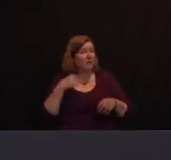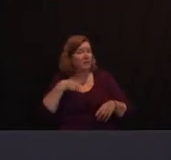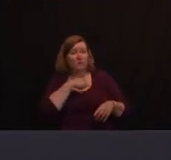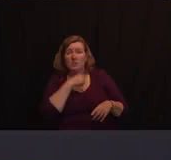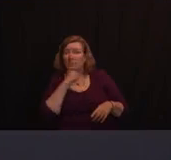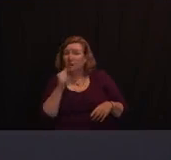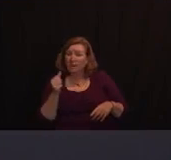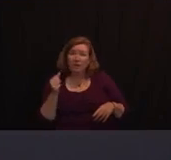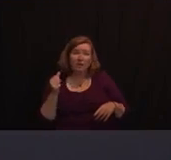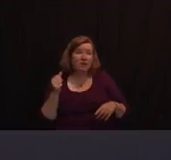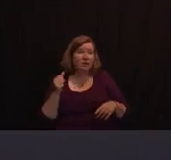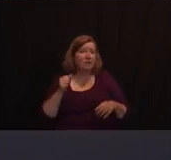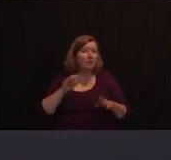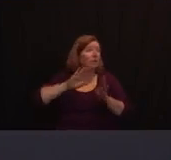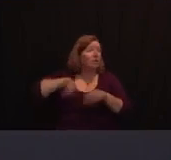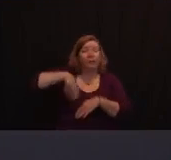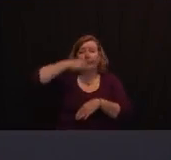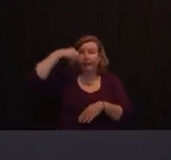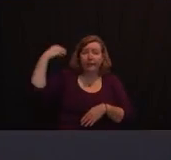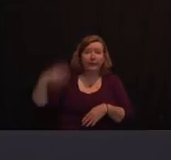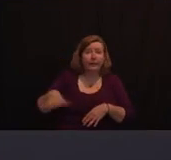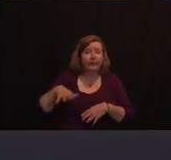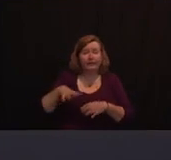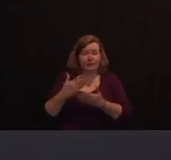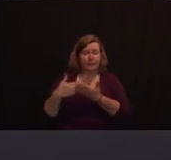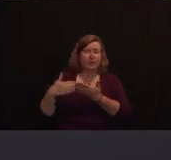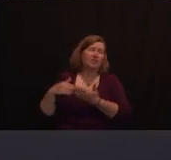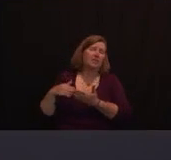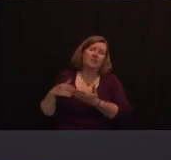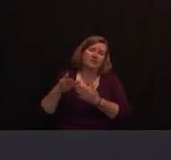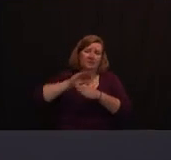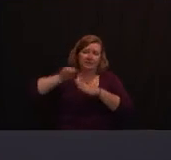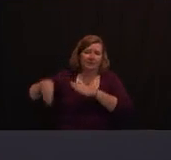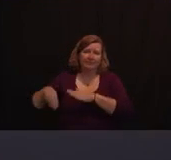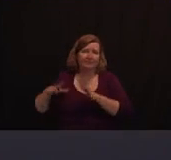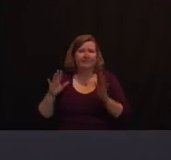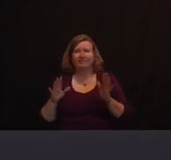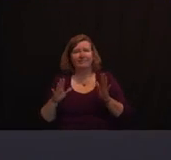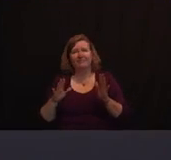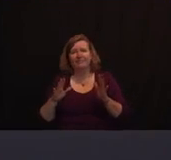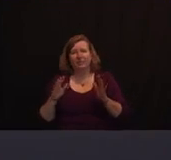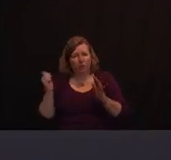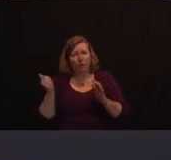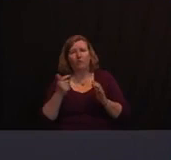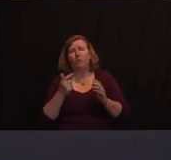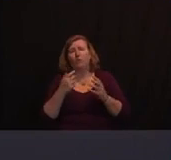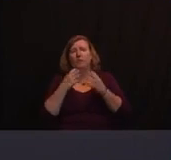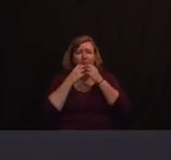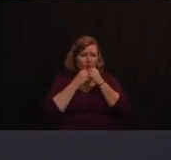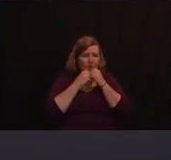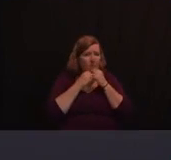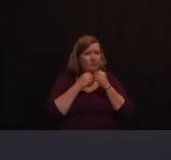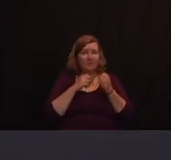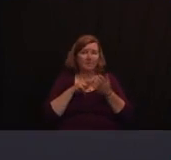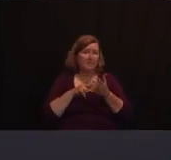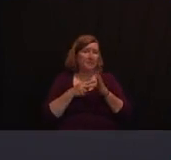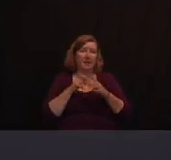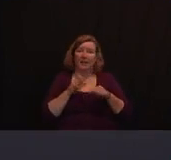the state, not some of us or not most of us, but all of us, unless we bring all of us along, we will not find our way through